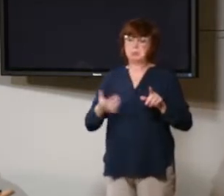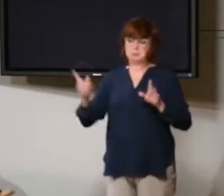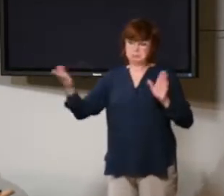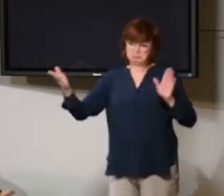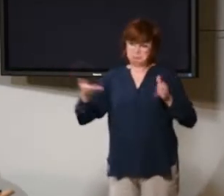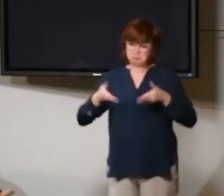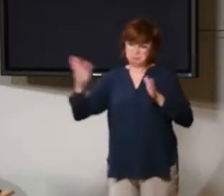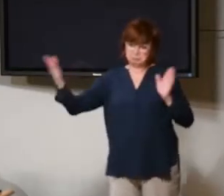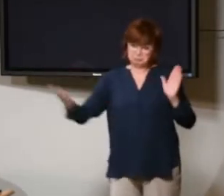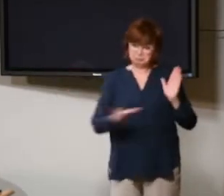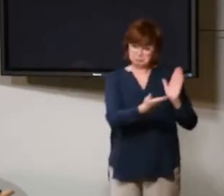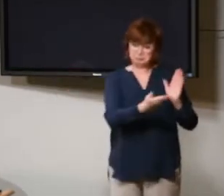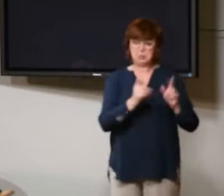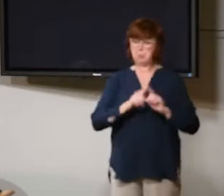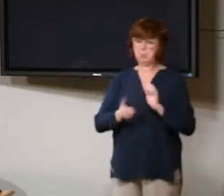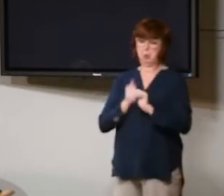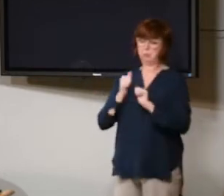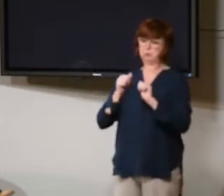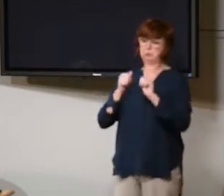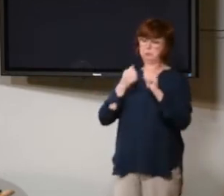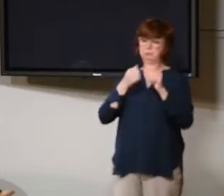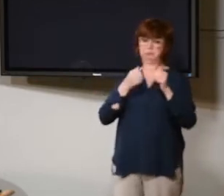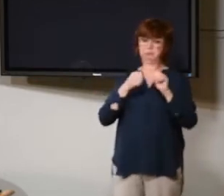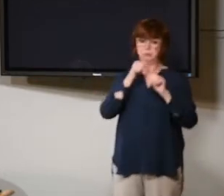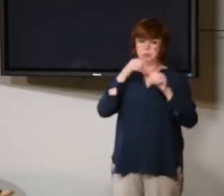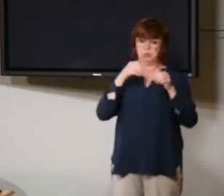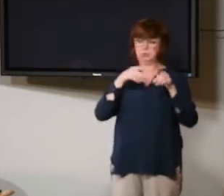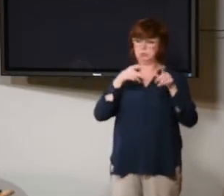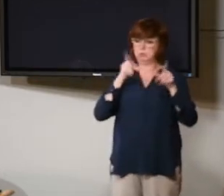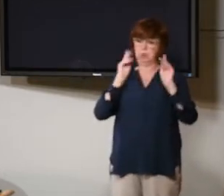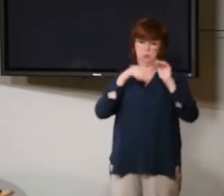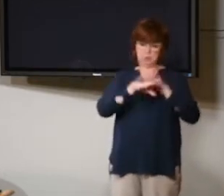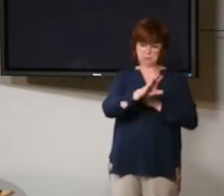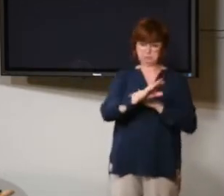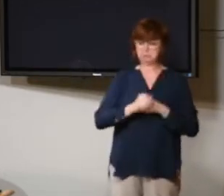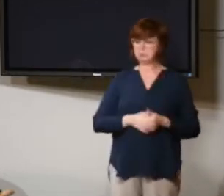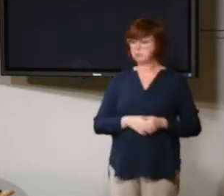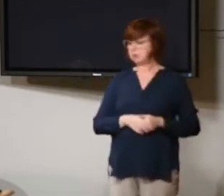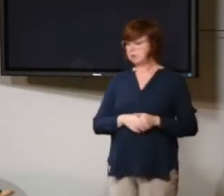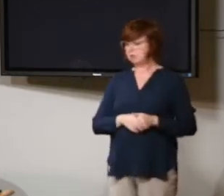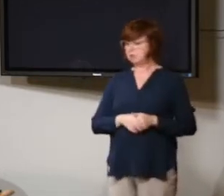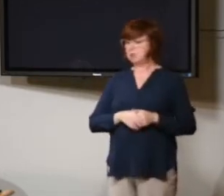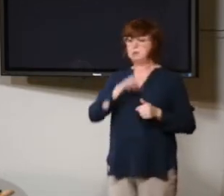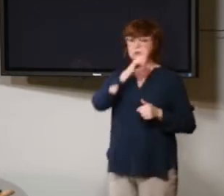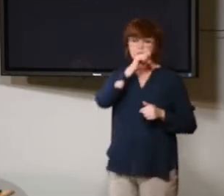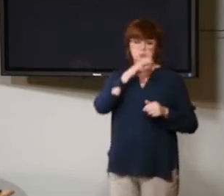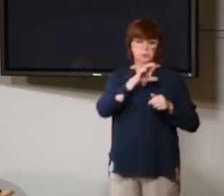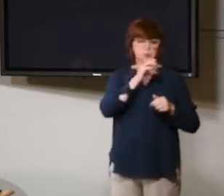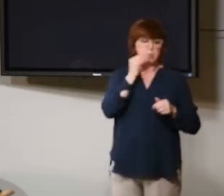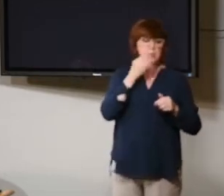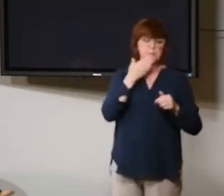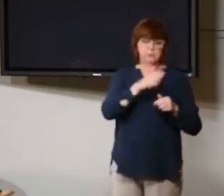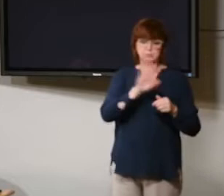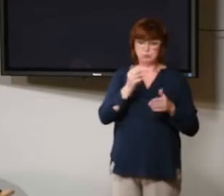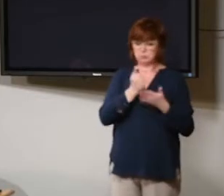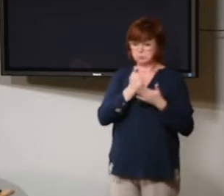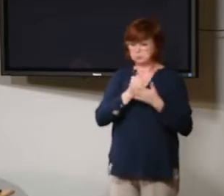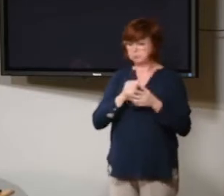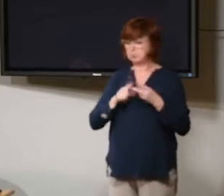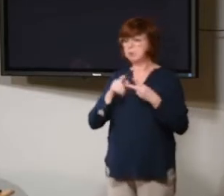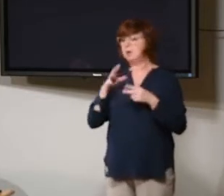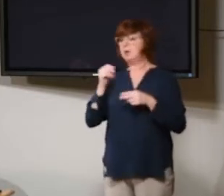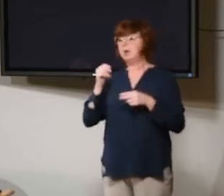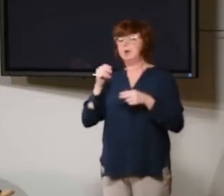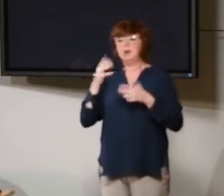We have now started posting all the information regarding airlines. As you know, previously we would contact people who were sitting